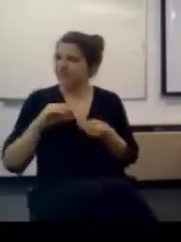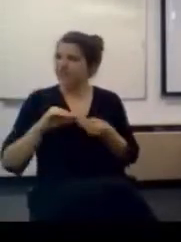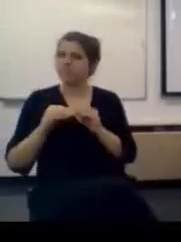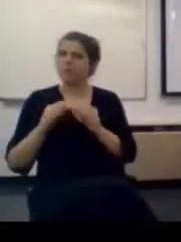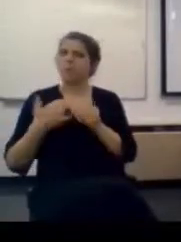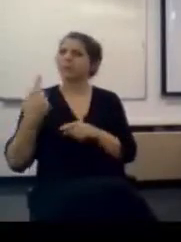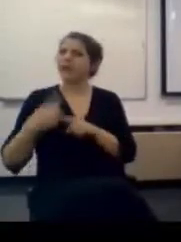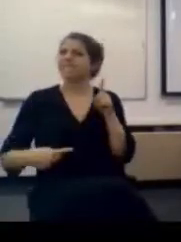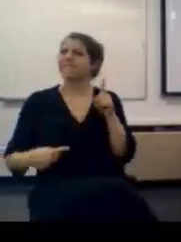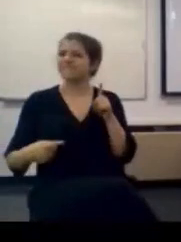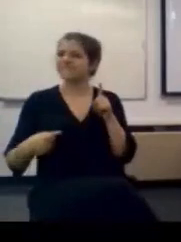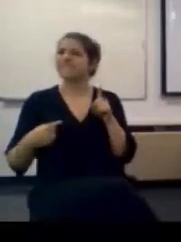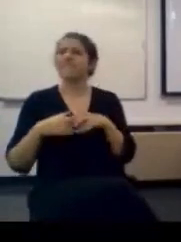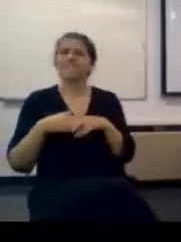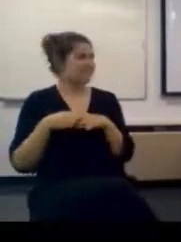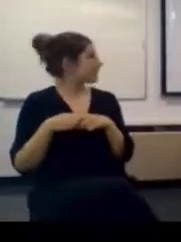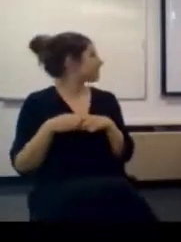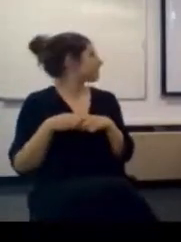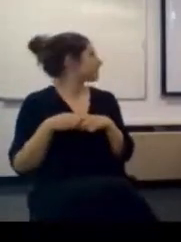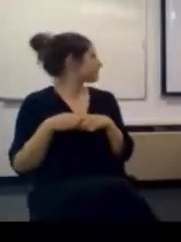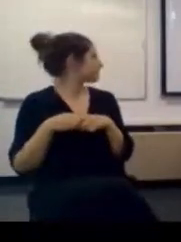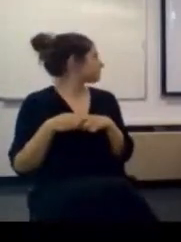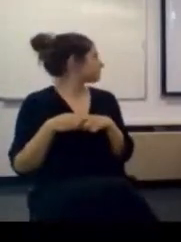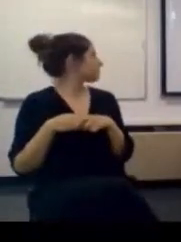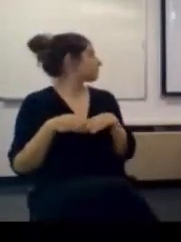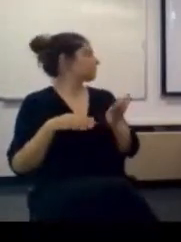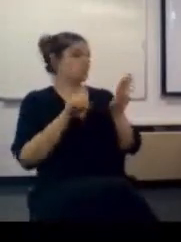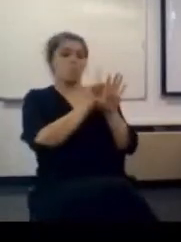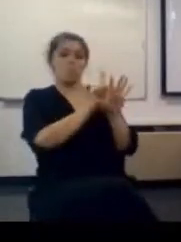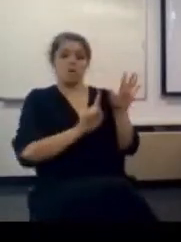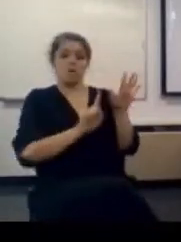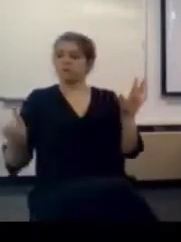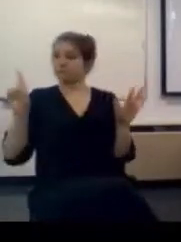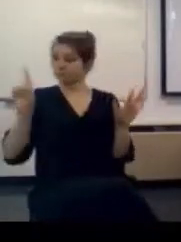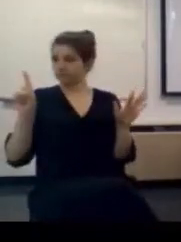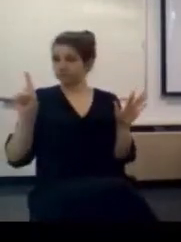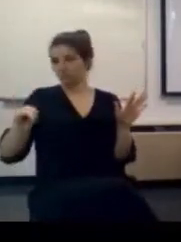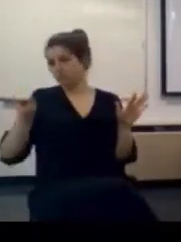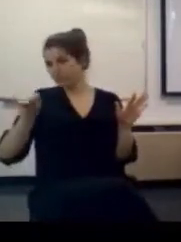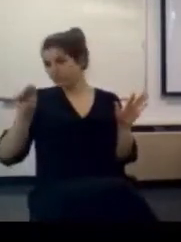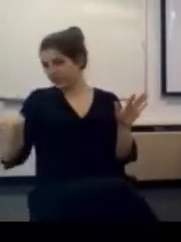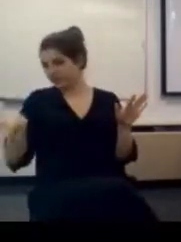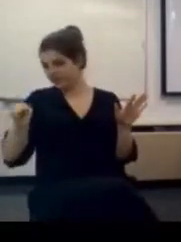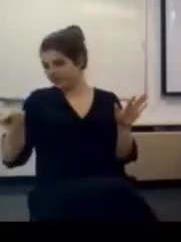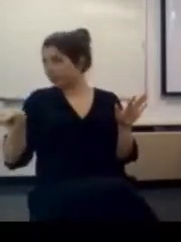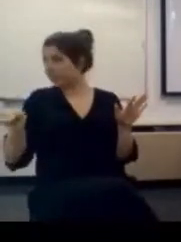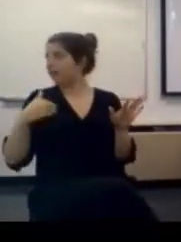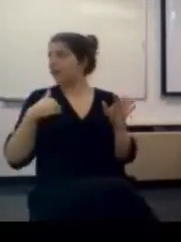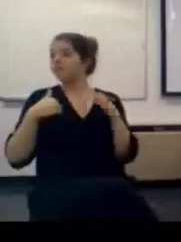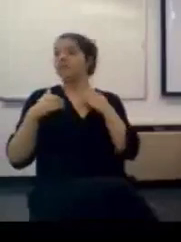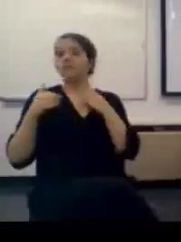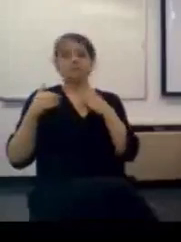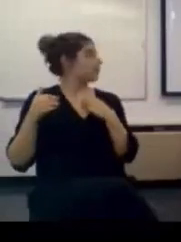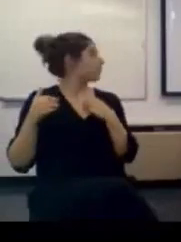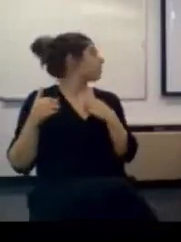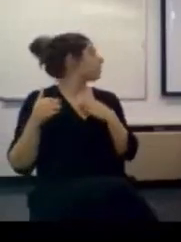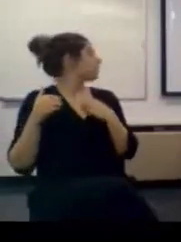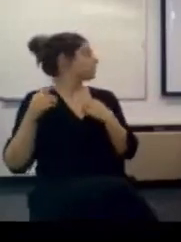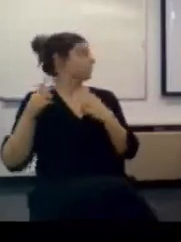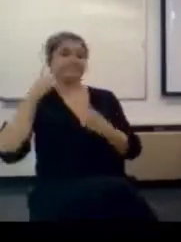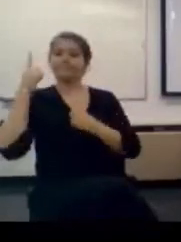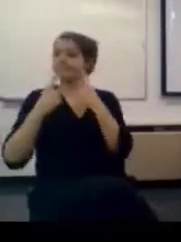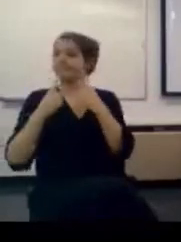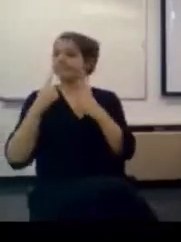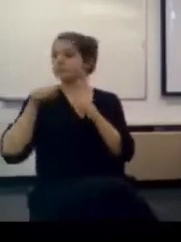niece's life. That is a scary number, right? More than 1 in 5, right, so almost a quarter have seriously